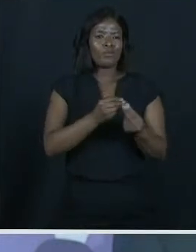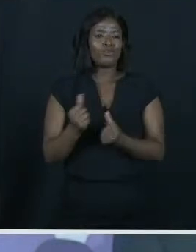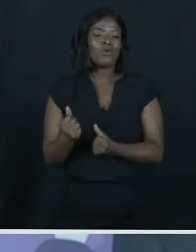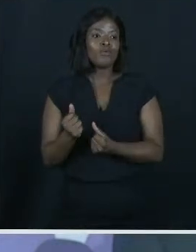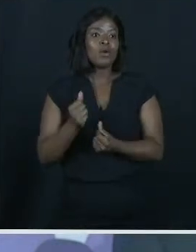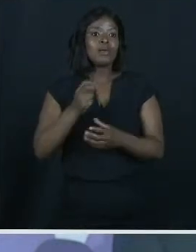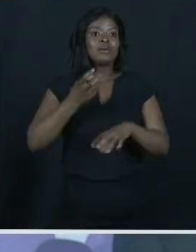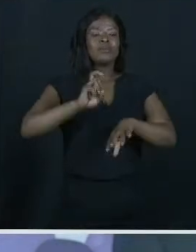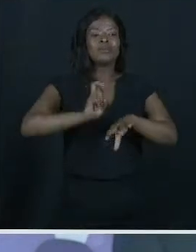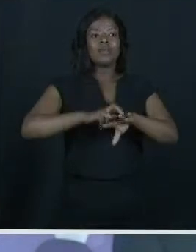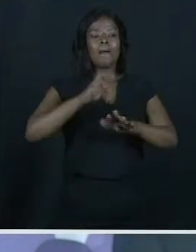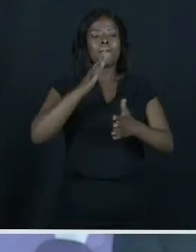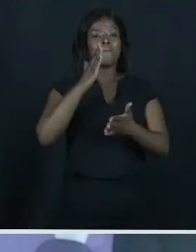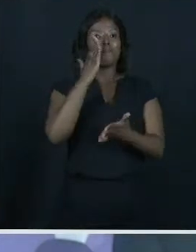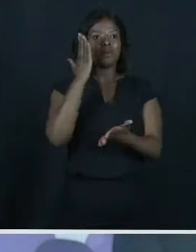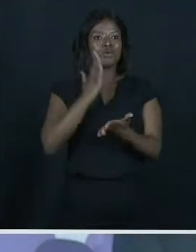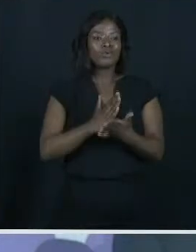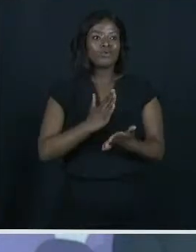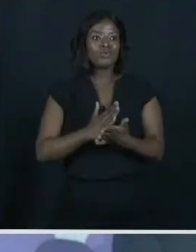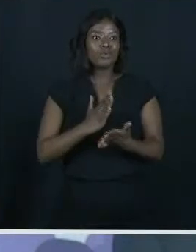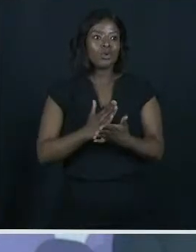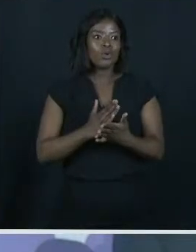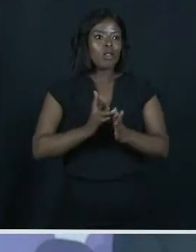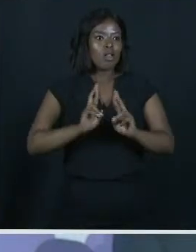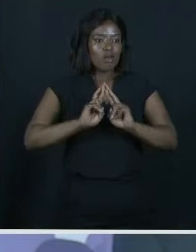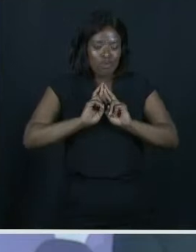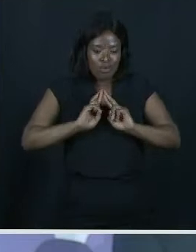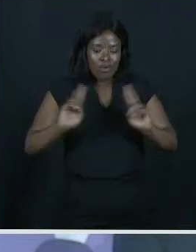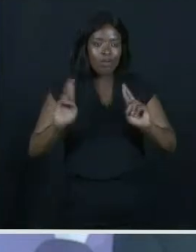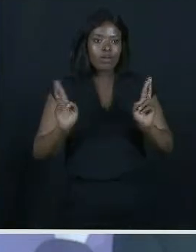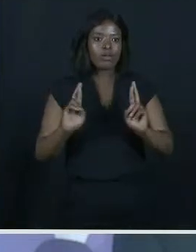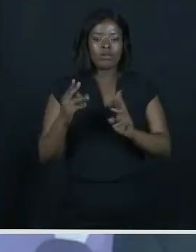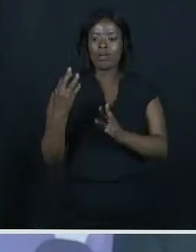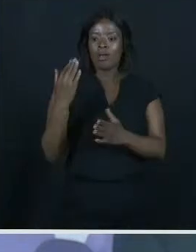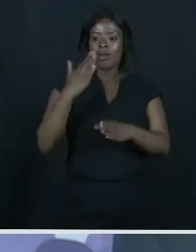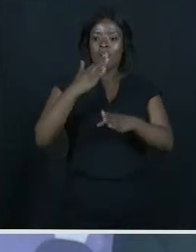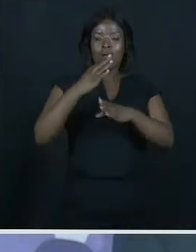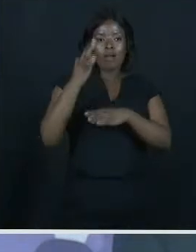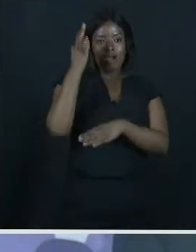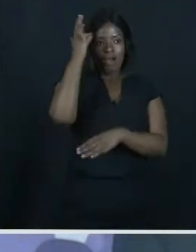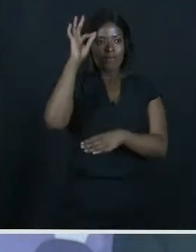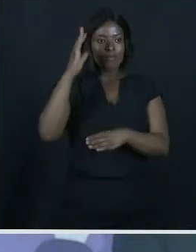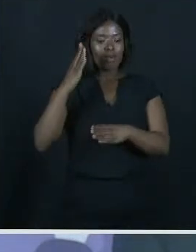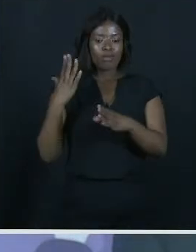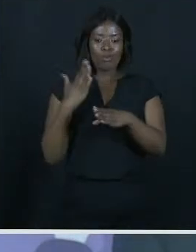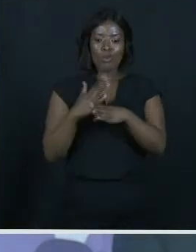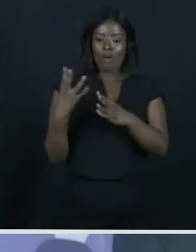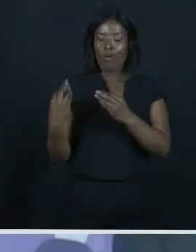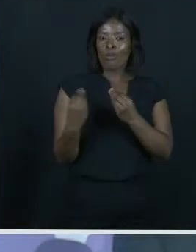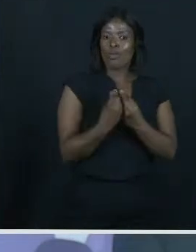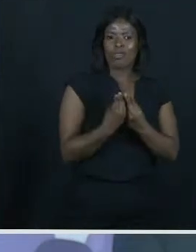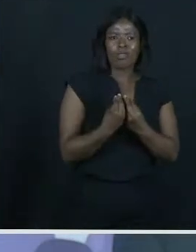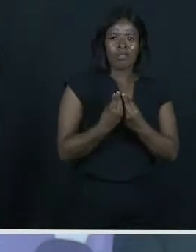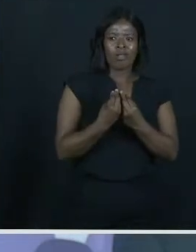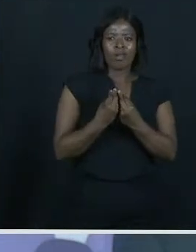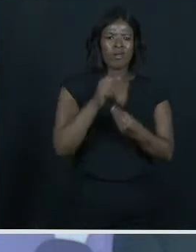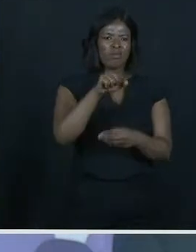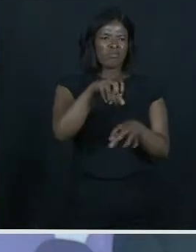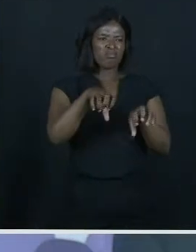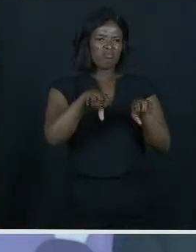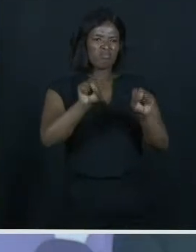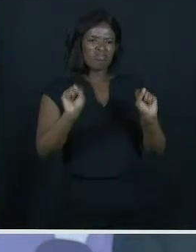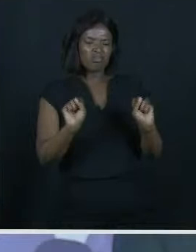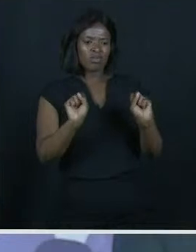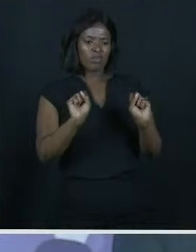sure that our best brains are prepared to work in government. Because ultimately, the system is not the leadership of one